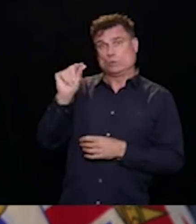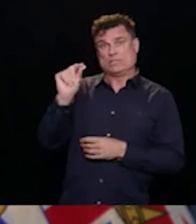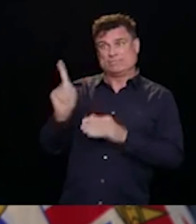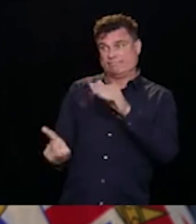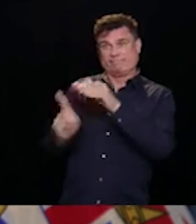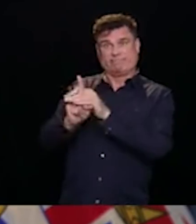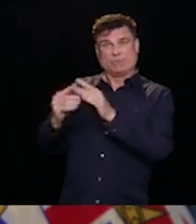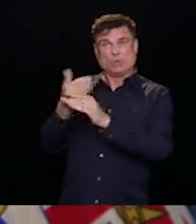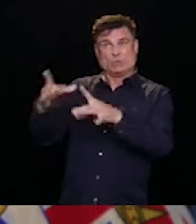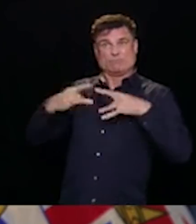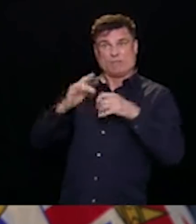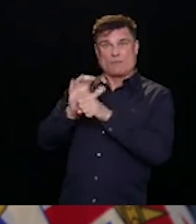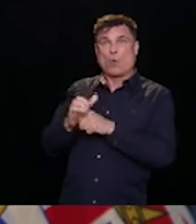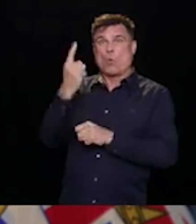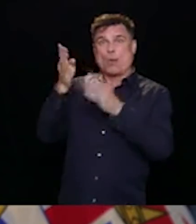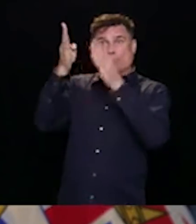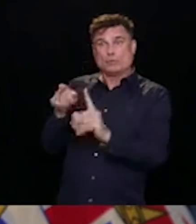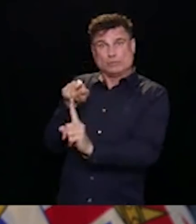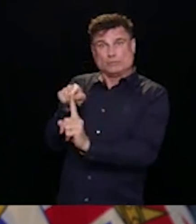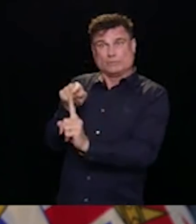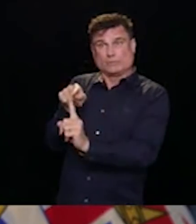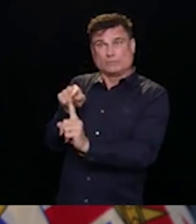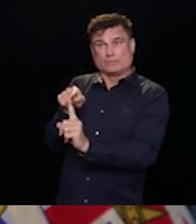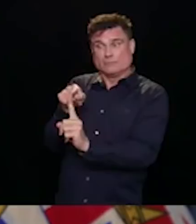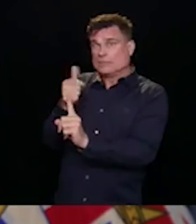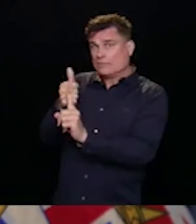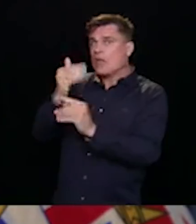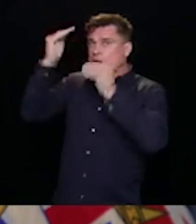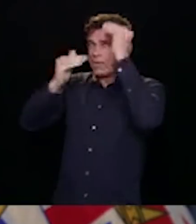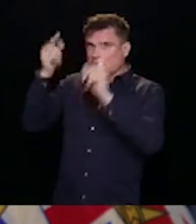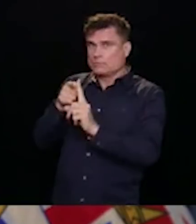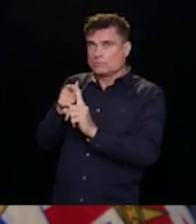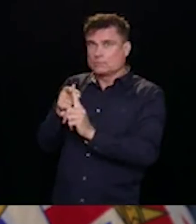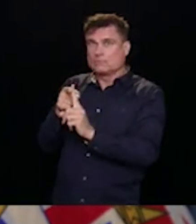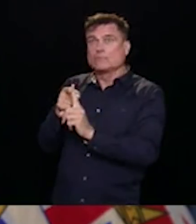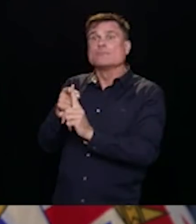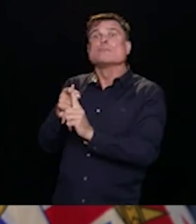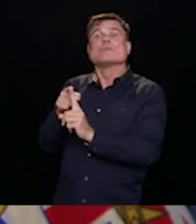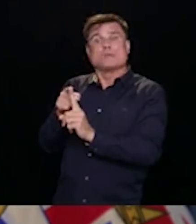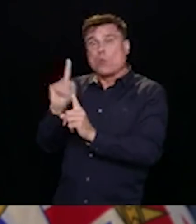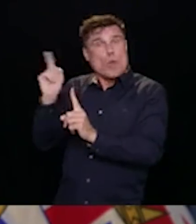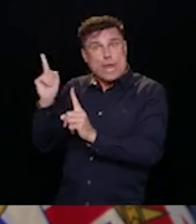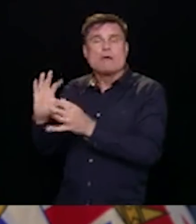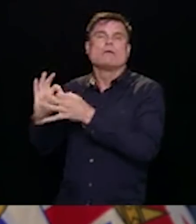been notified by public health teams, and none of the students are exposed in